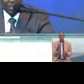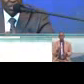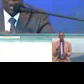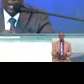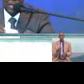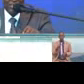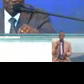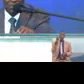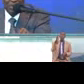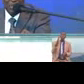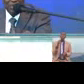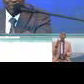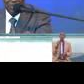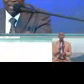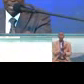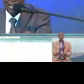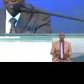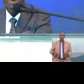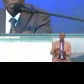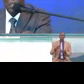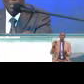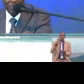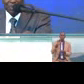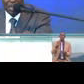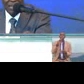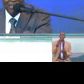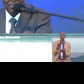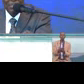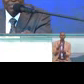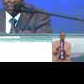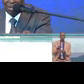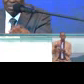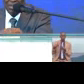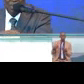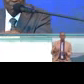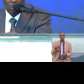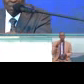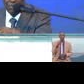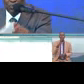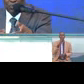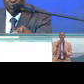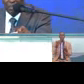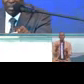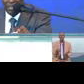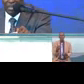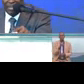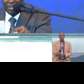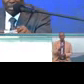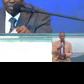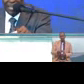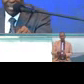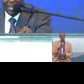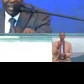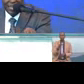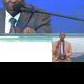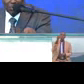the Spirit of God bears witness in your heart, you're now a child of God.